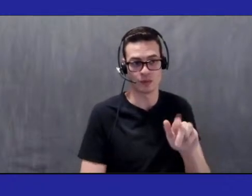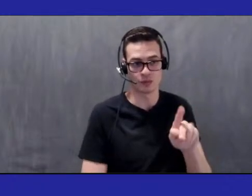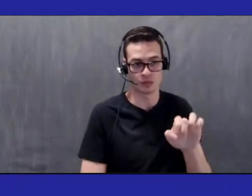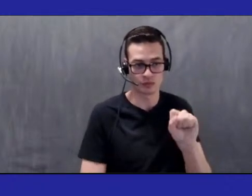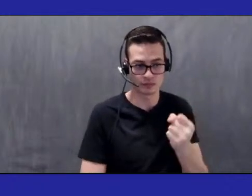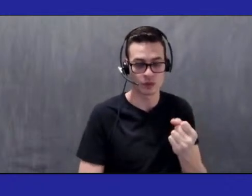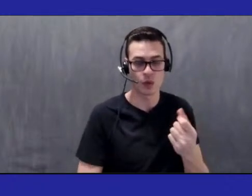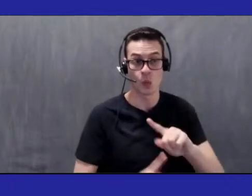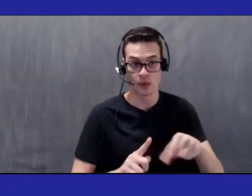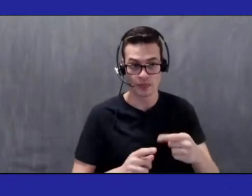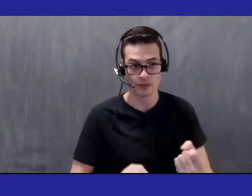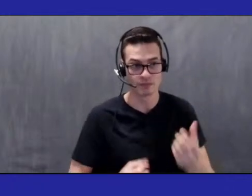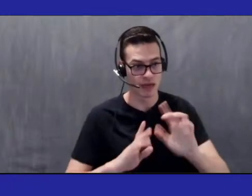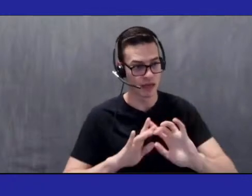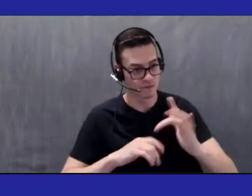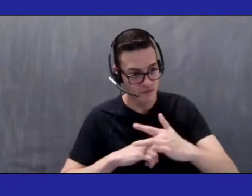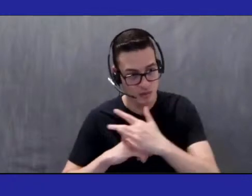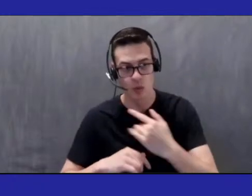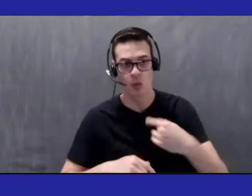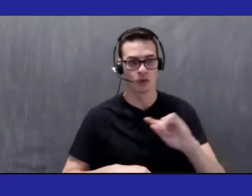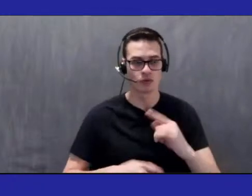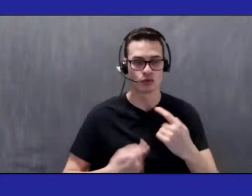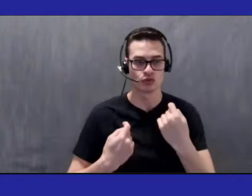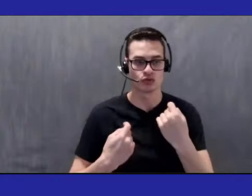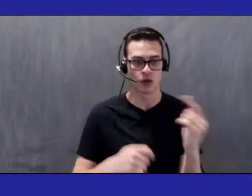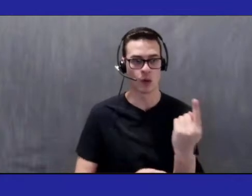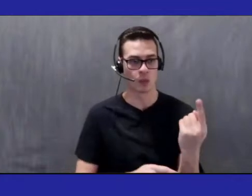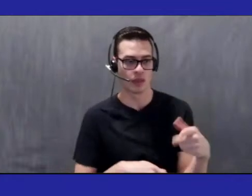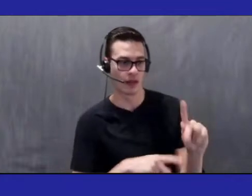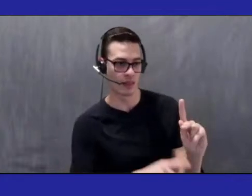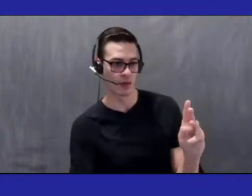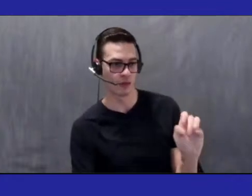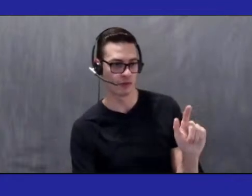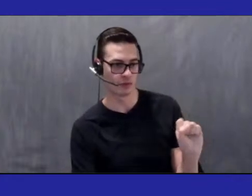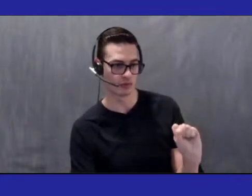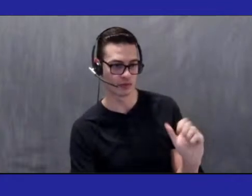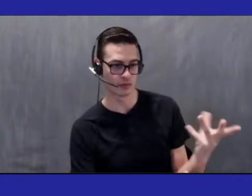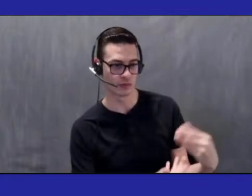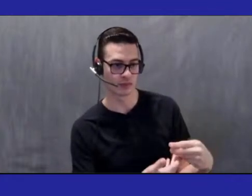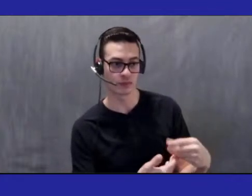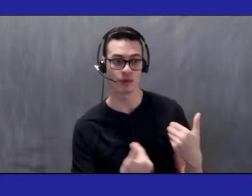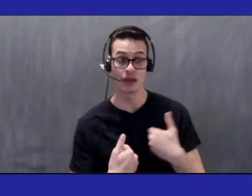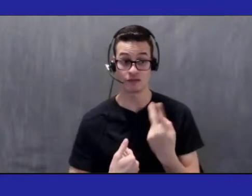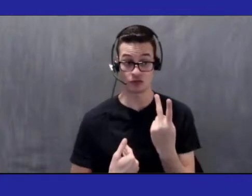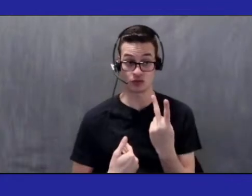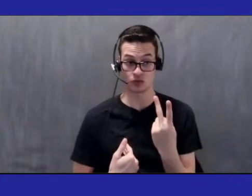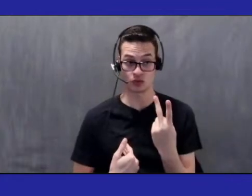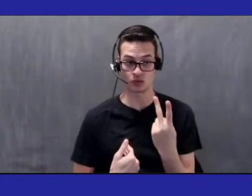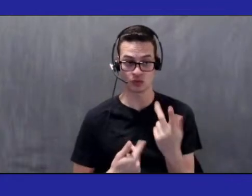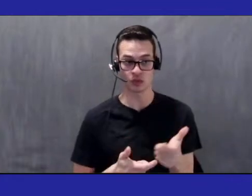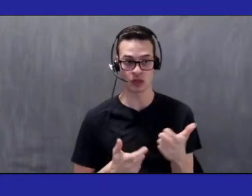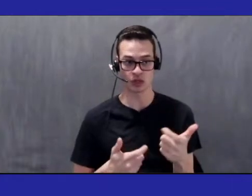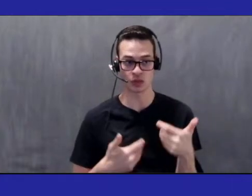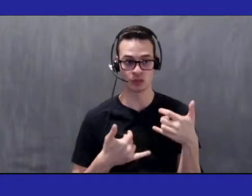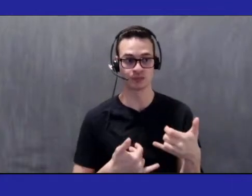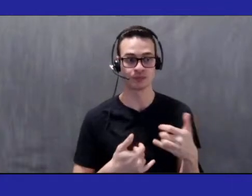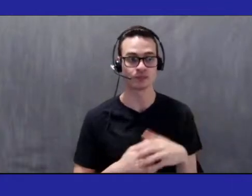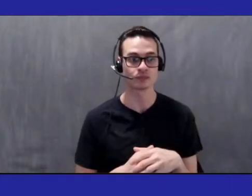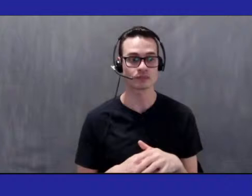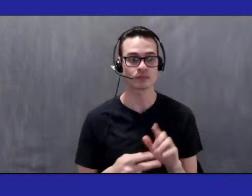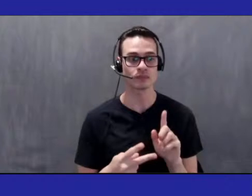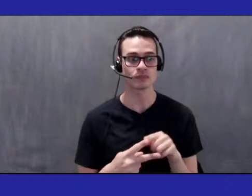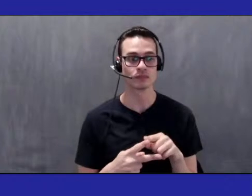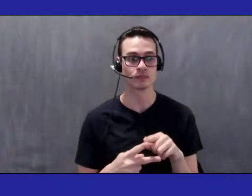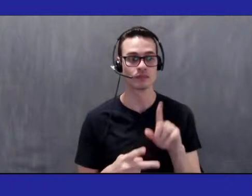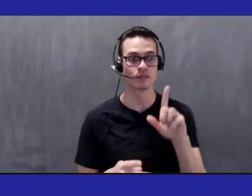in the market space, so only allow MWBEs to participate. We had 2 large awards there, $200 million to a Dell